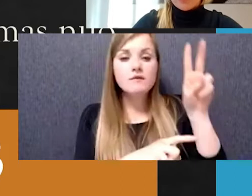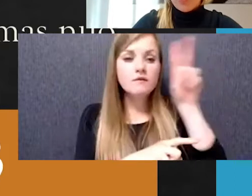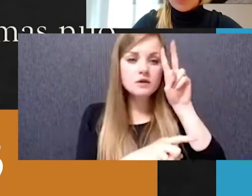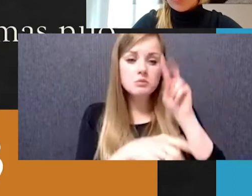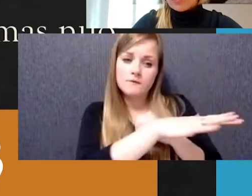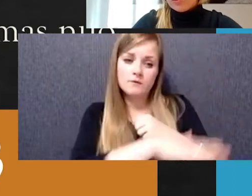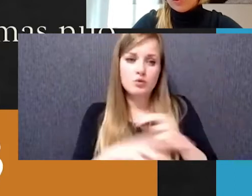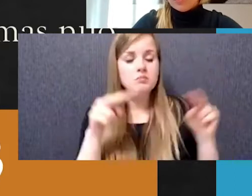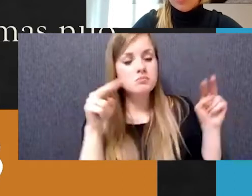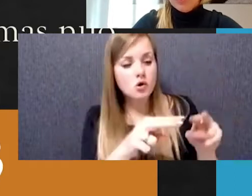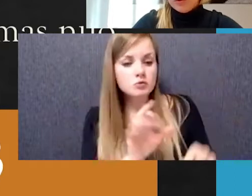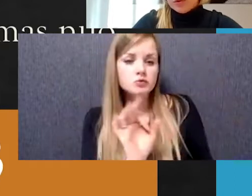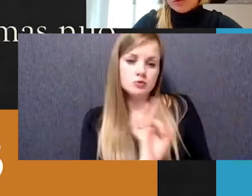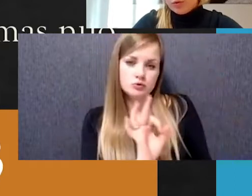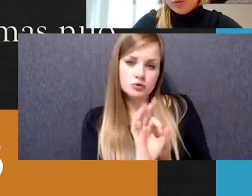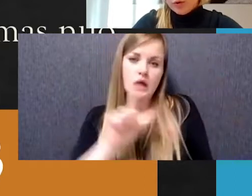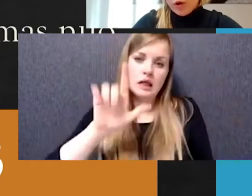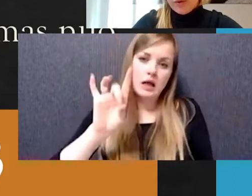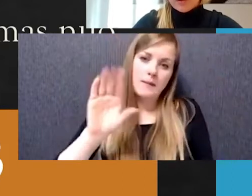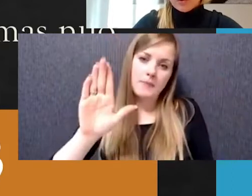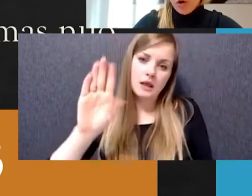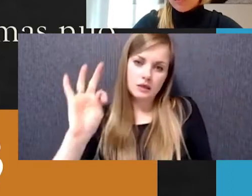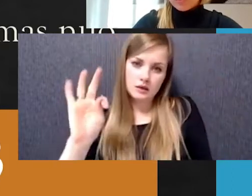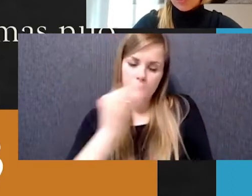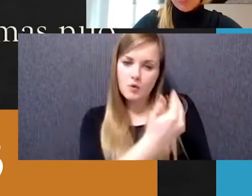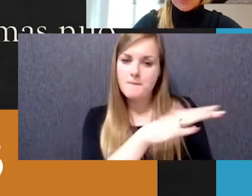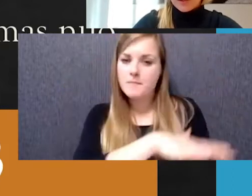state, then it means that in that state,